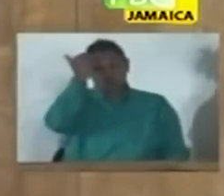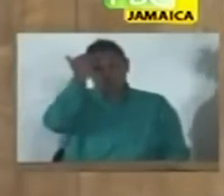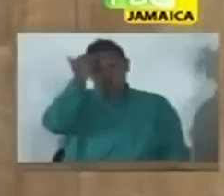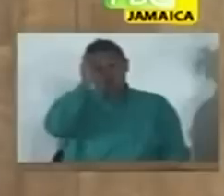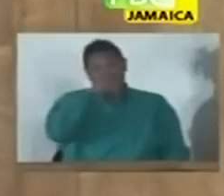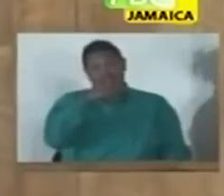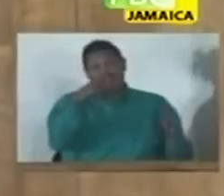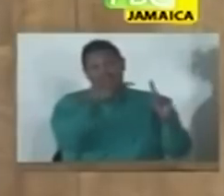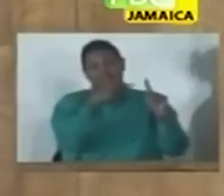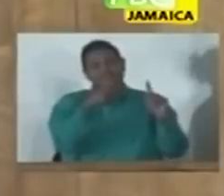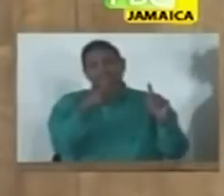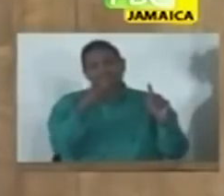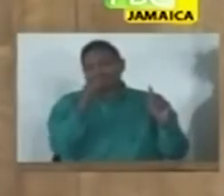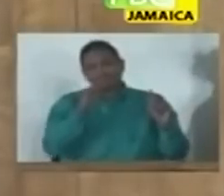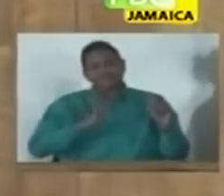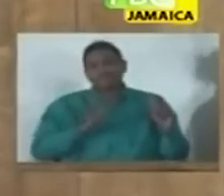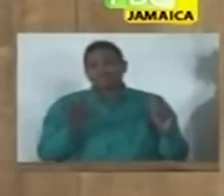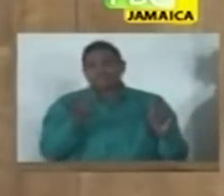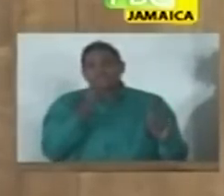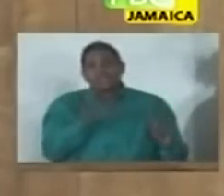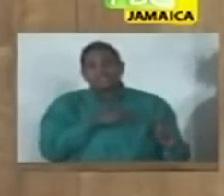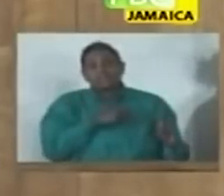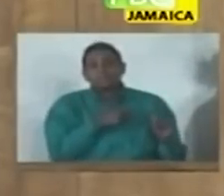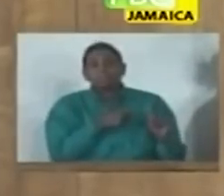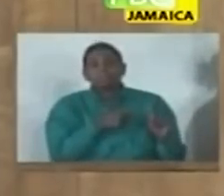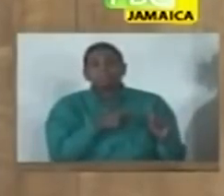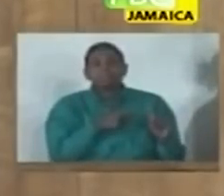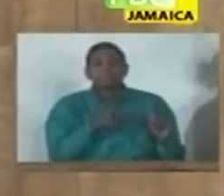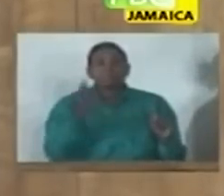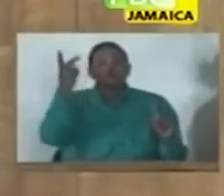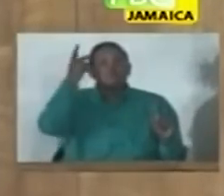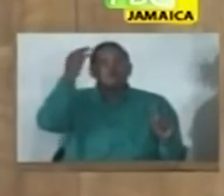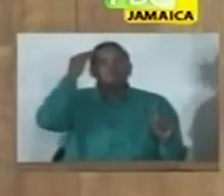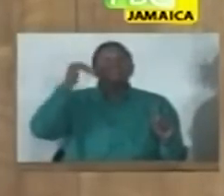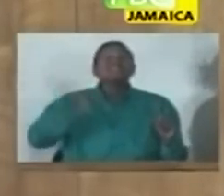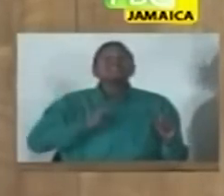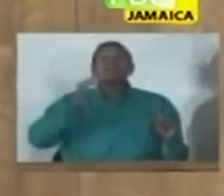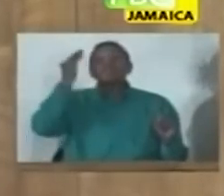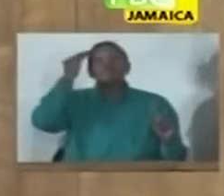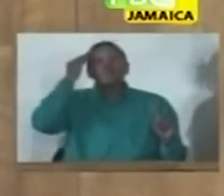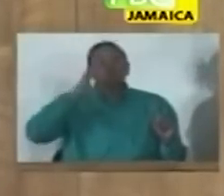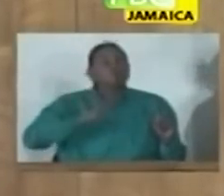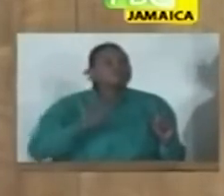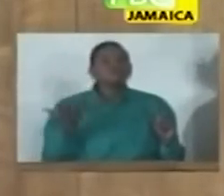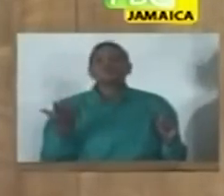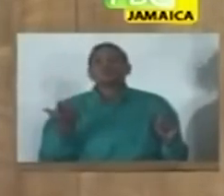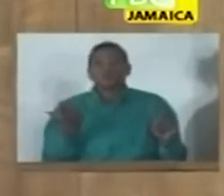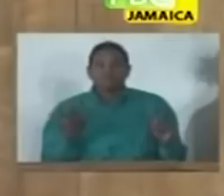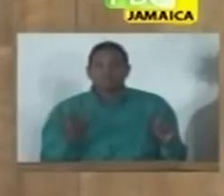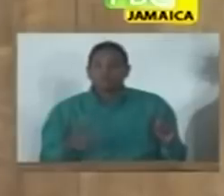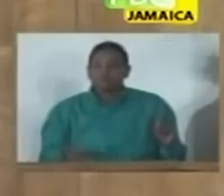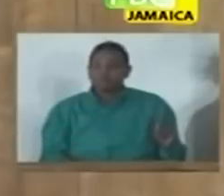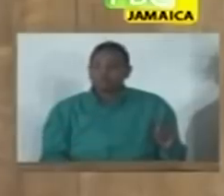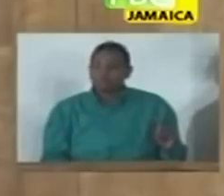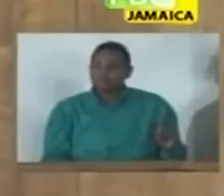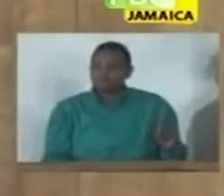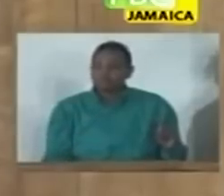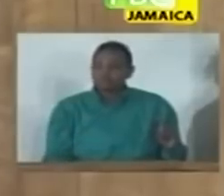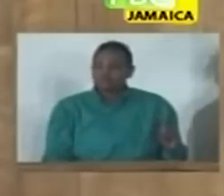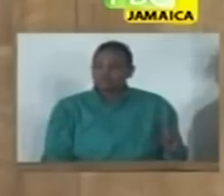is not into that. The Prime Minister I know is not into that.